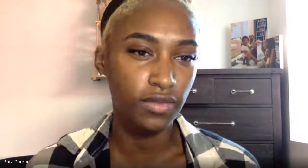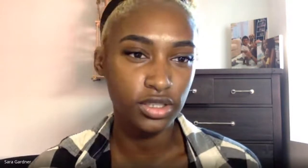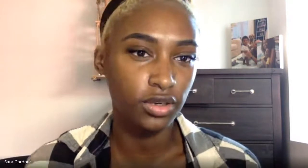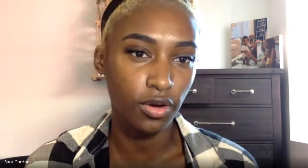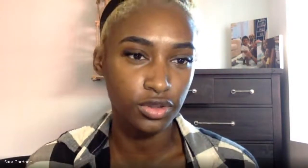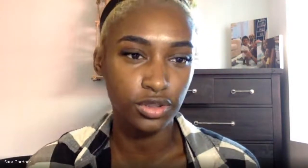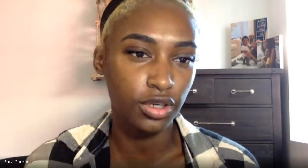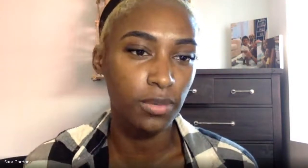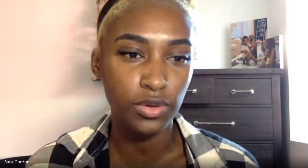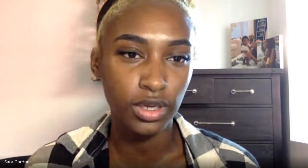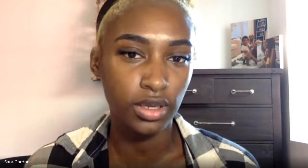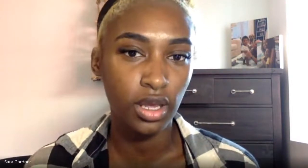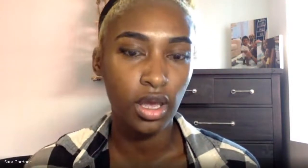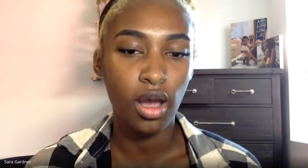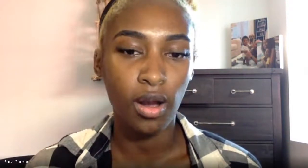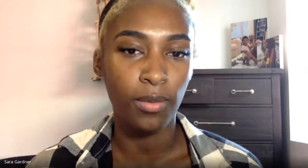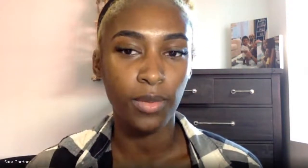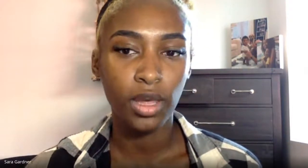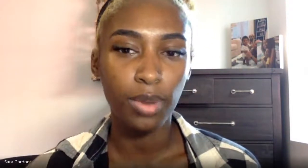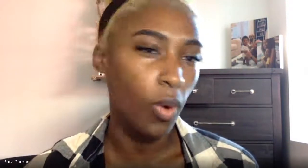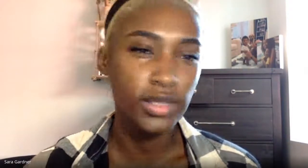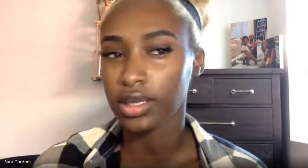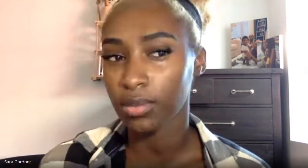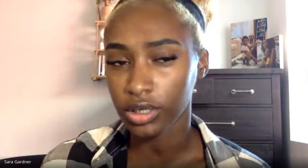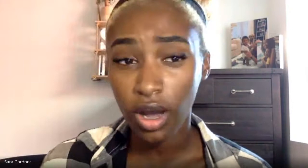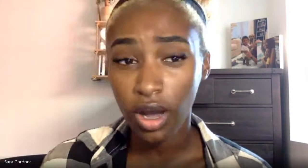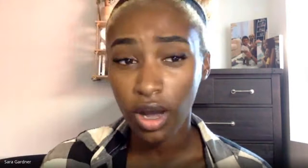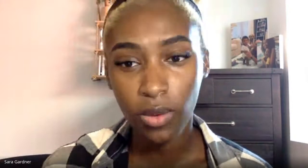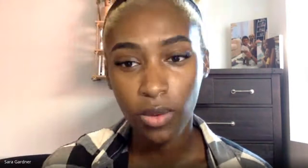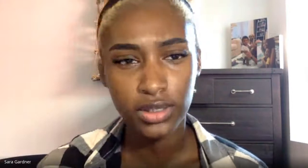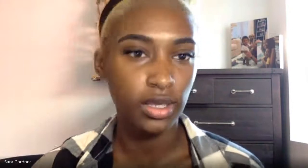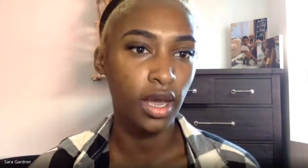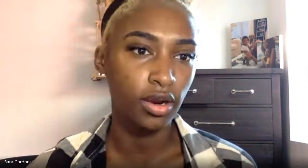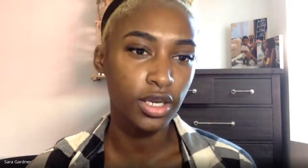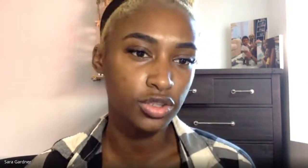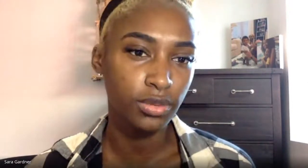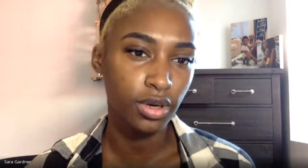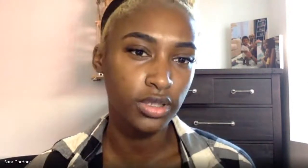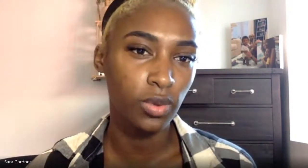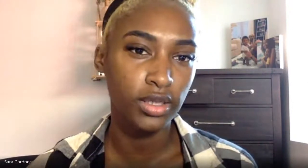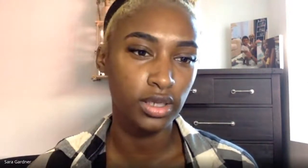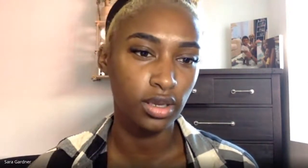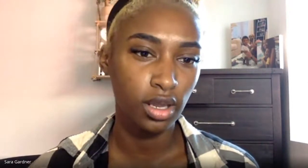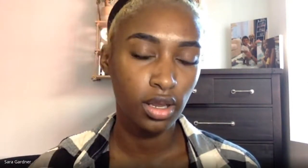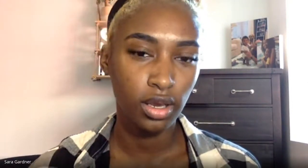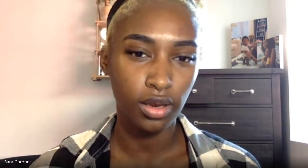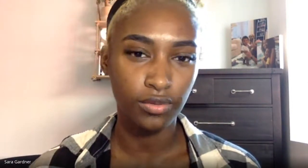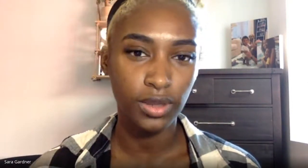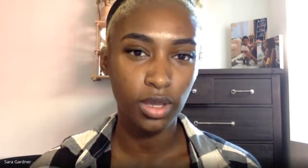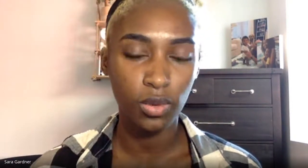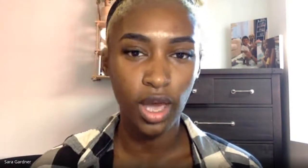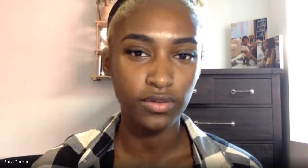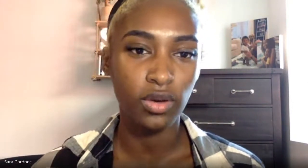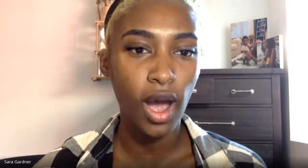communication that fits your culture, your community. But why is it not being talked about? Why is it not in our history books? Why is it